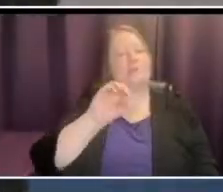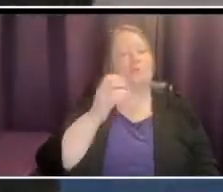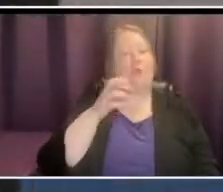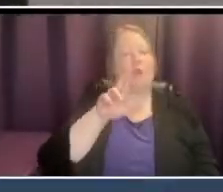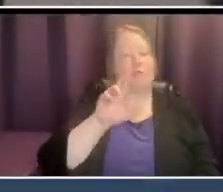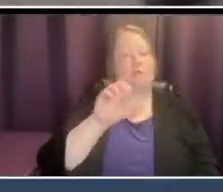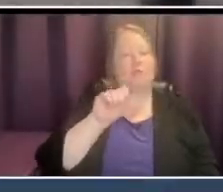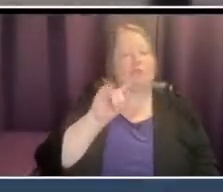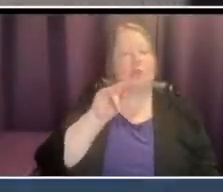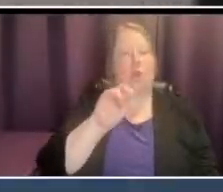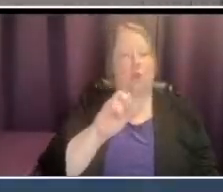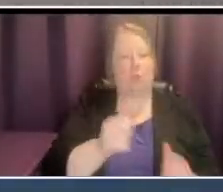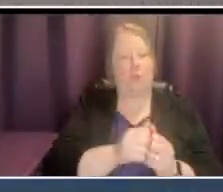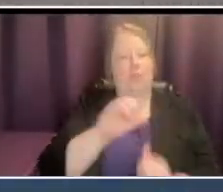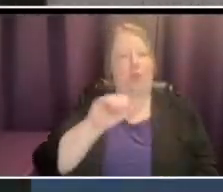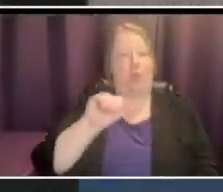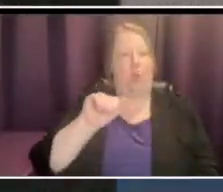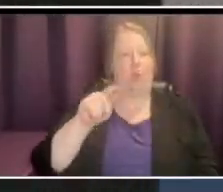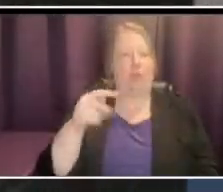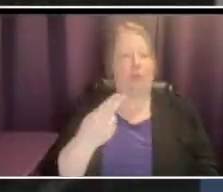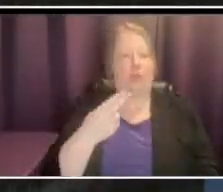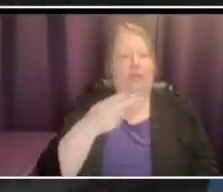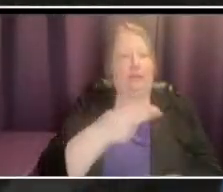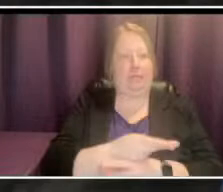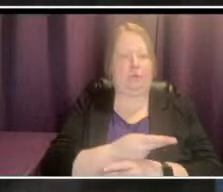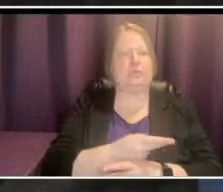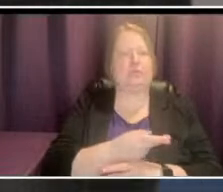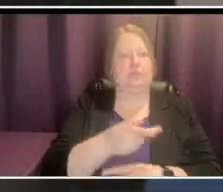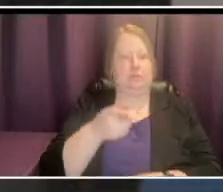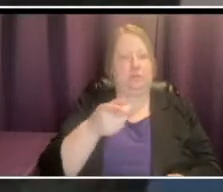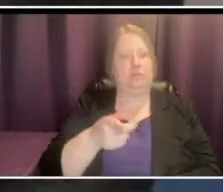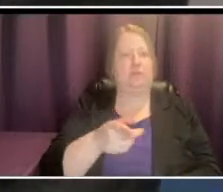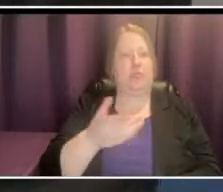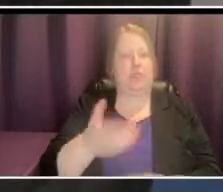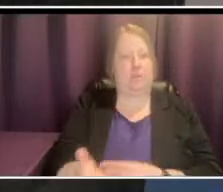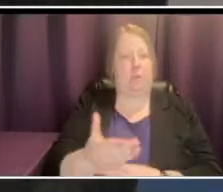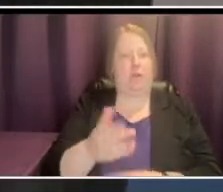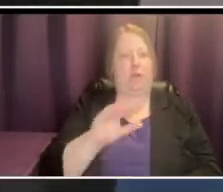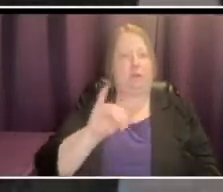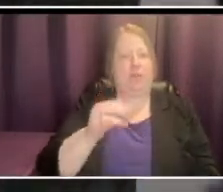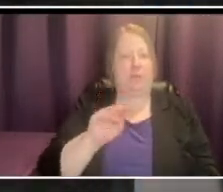6th. And here is Mr. Stone testifying before our committee.